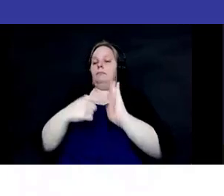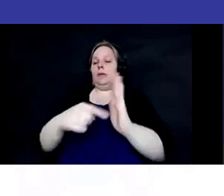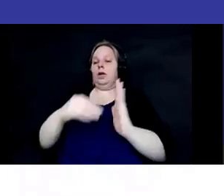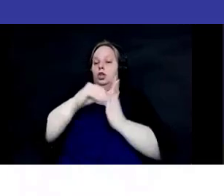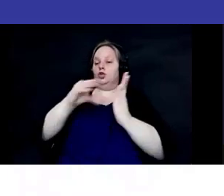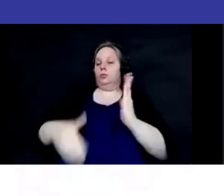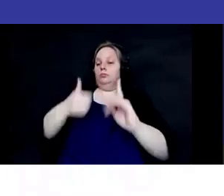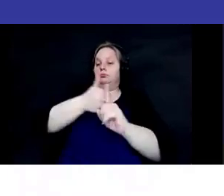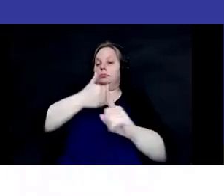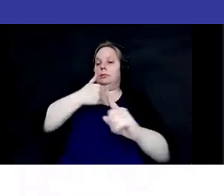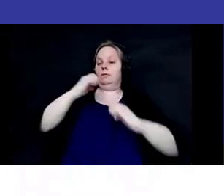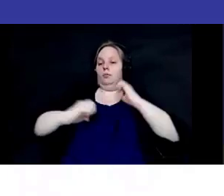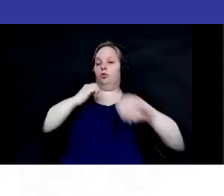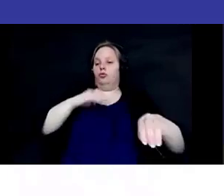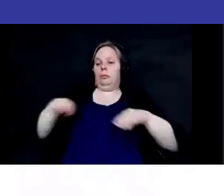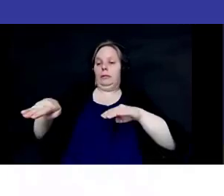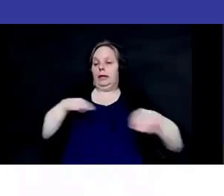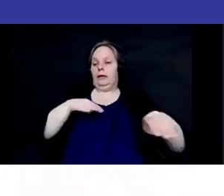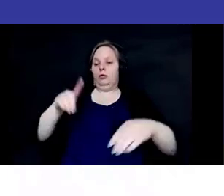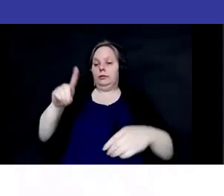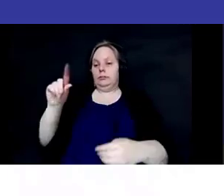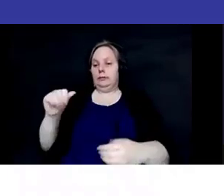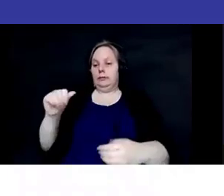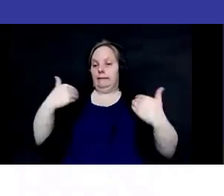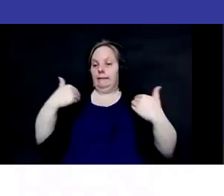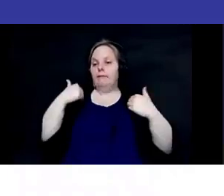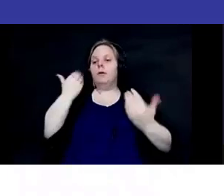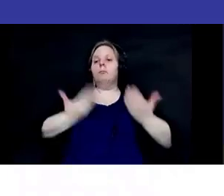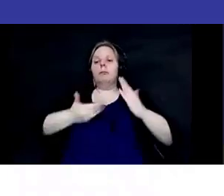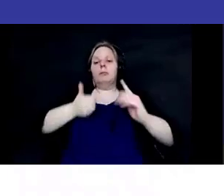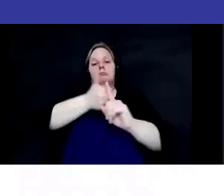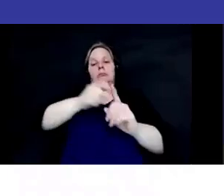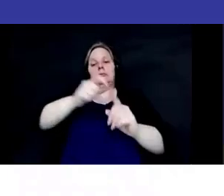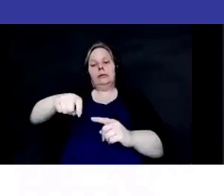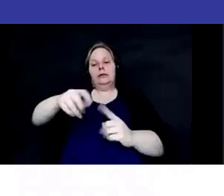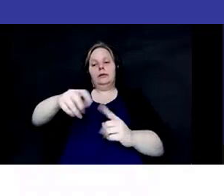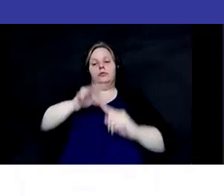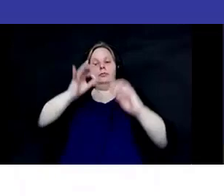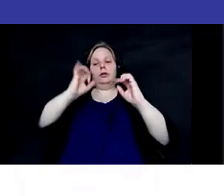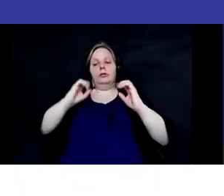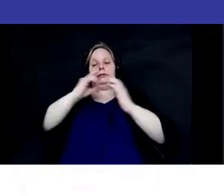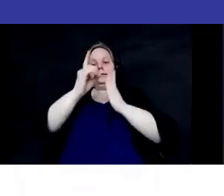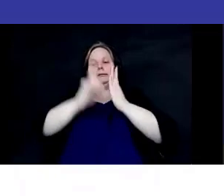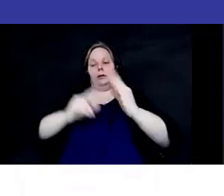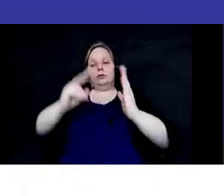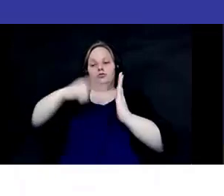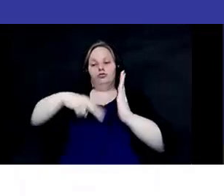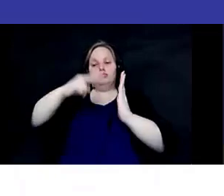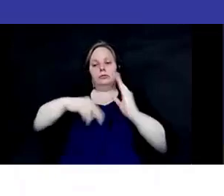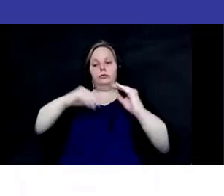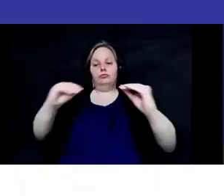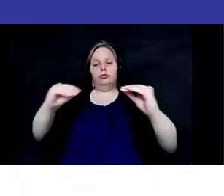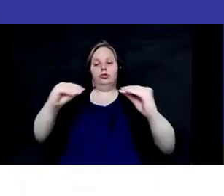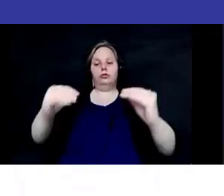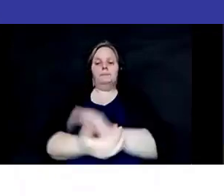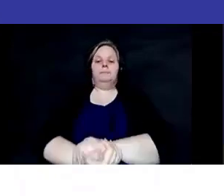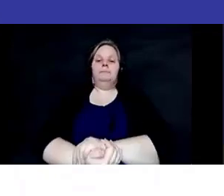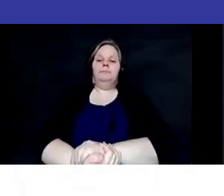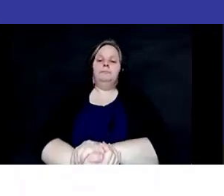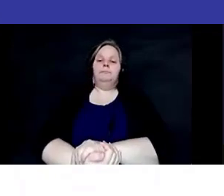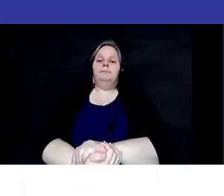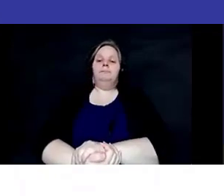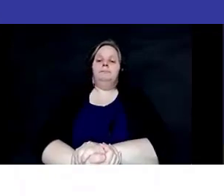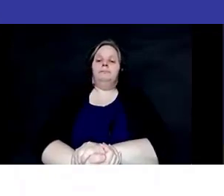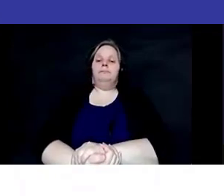an emotional behavioral disability might have a need for specially designed reading instruction. A